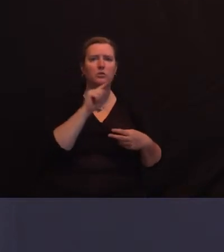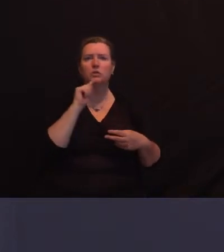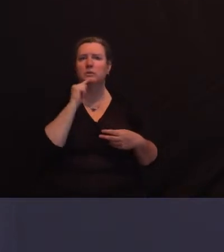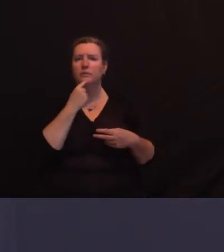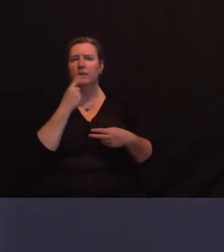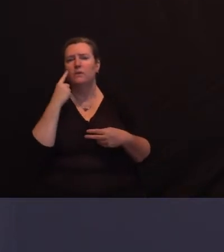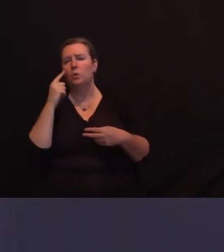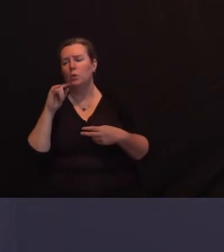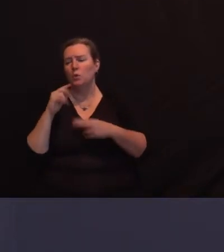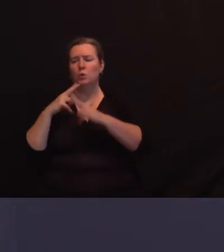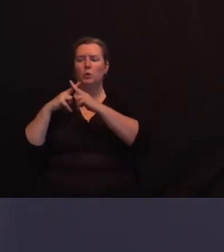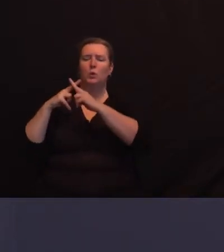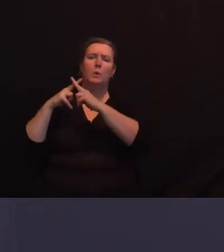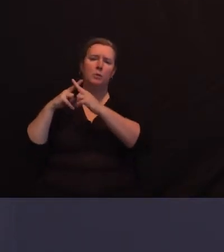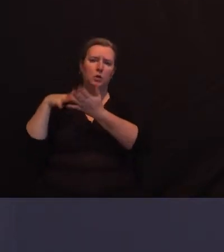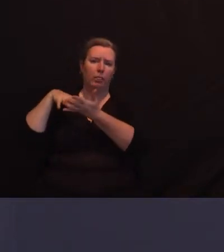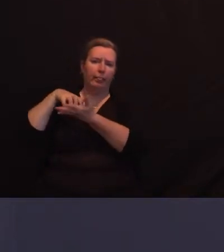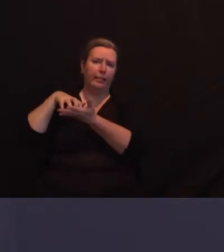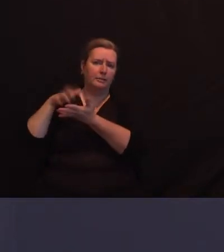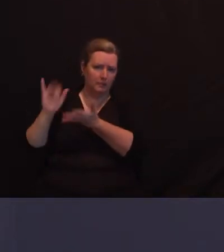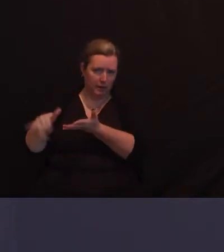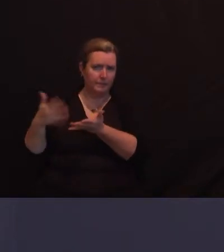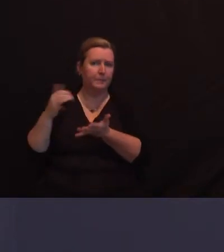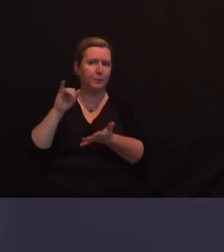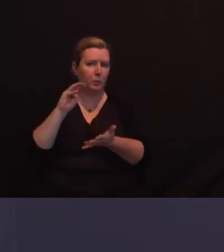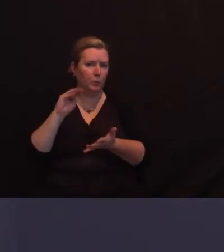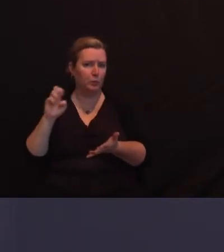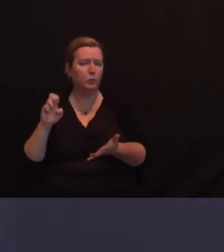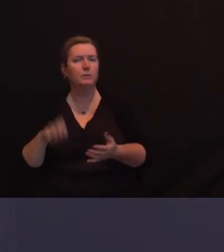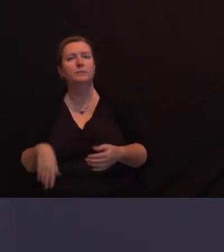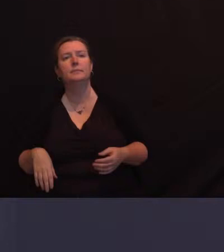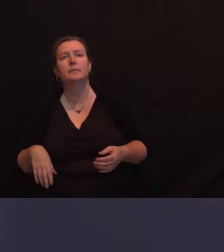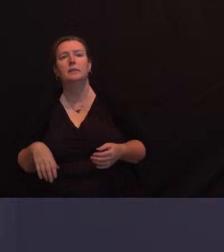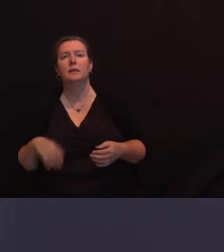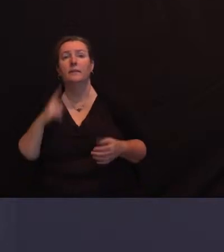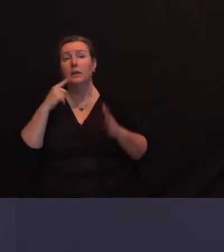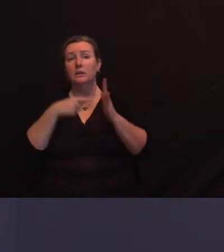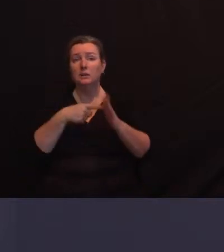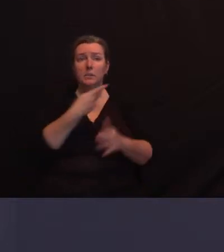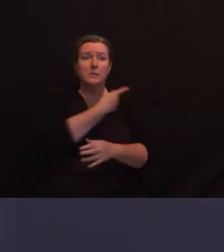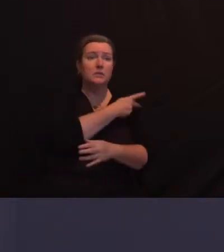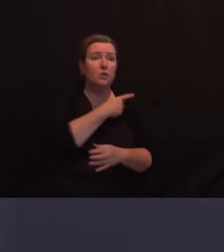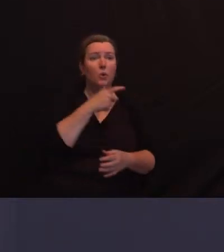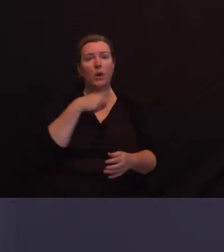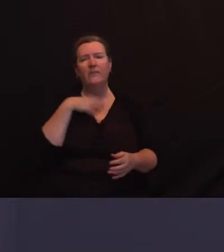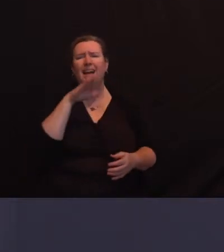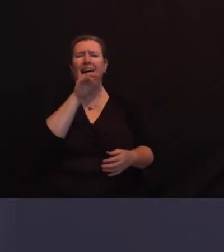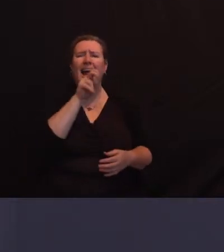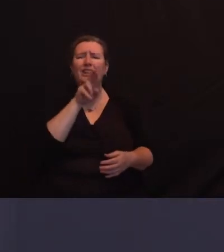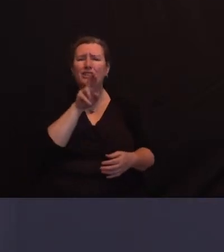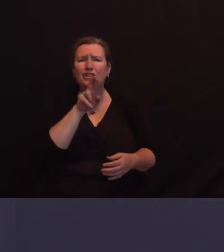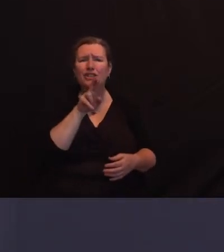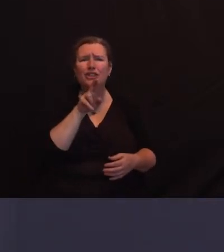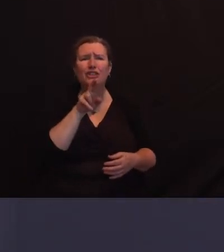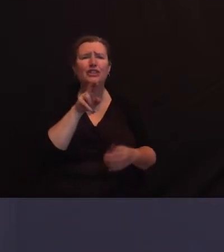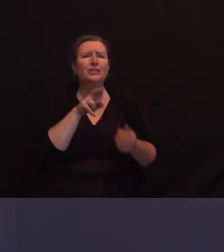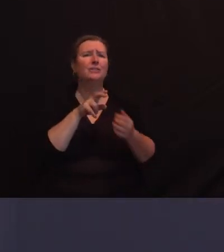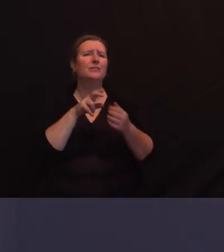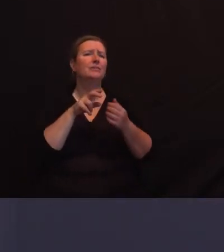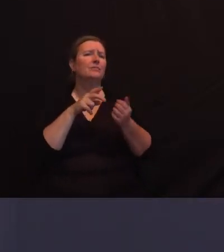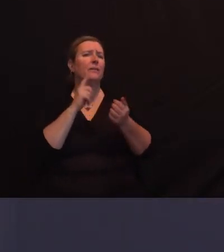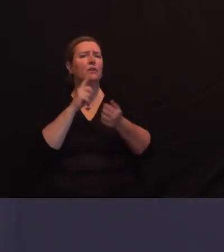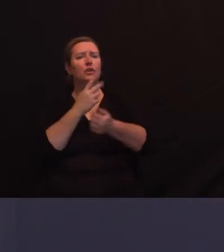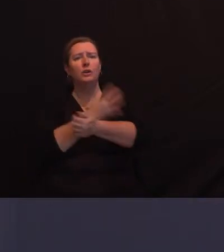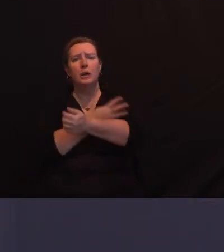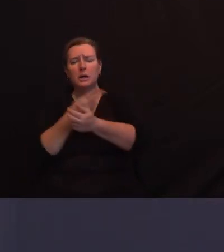immunocompromised. This includes patients in active cancer treatment, those with uncontrolled HIV,